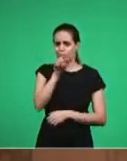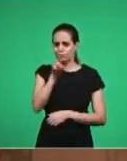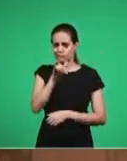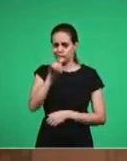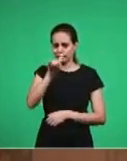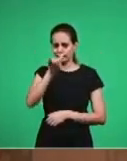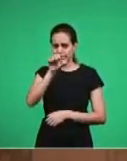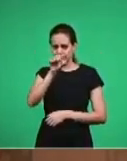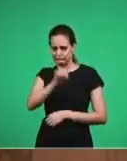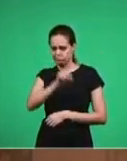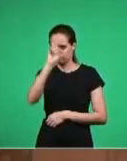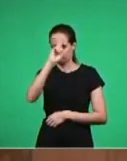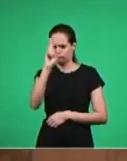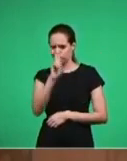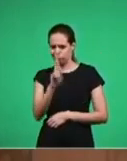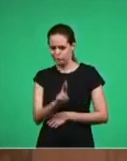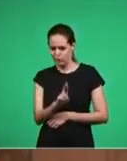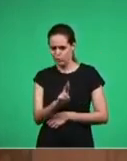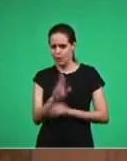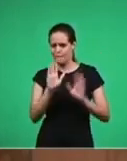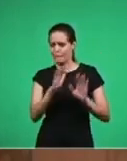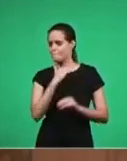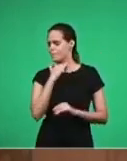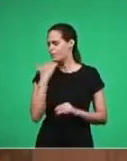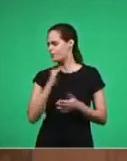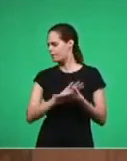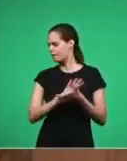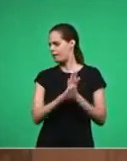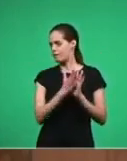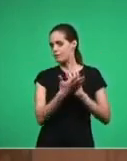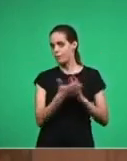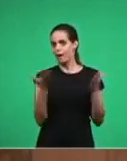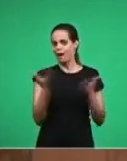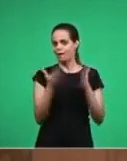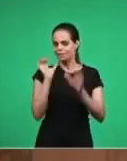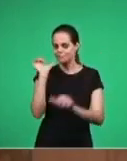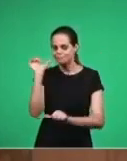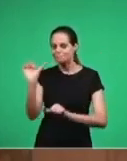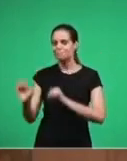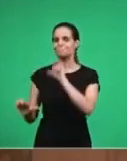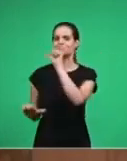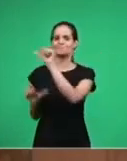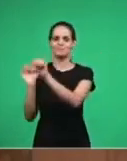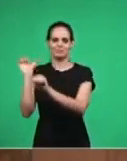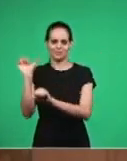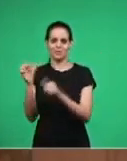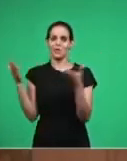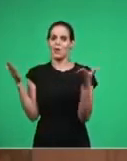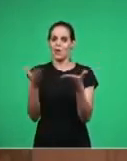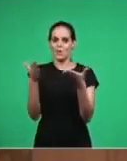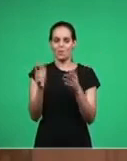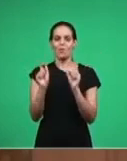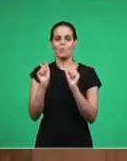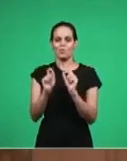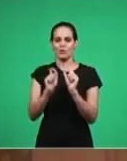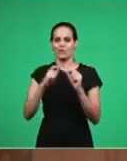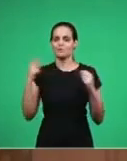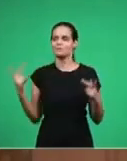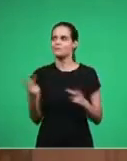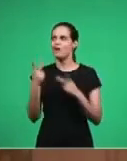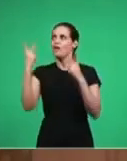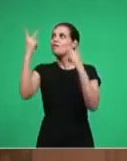The king in this verse, he dies. King Uzziah dies. And from this moment on, he has new